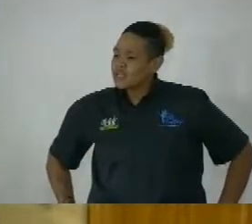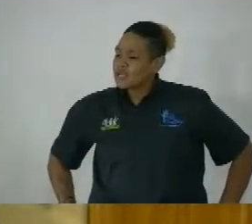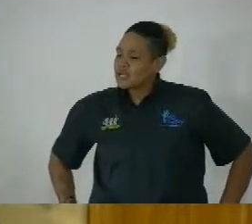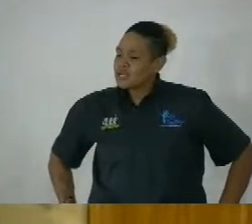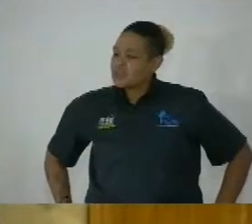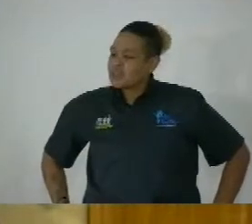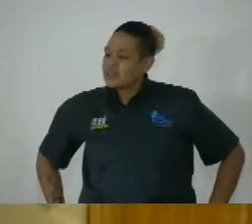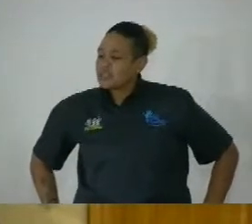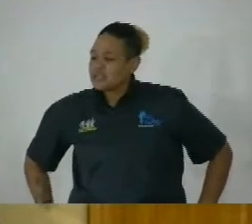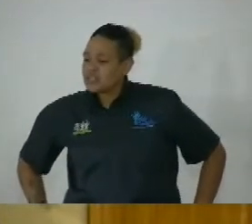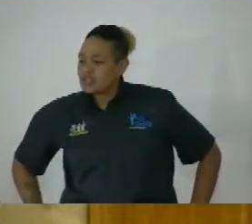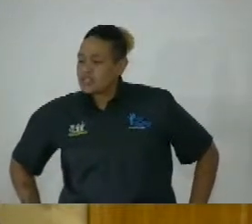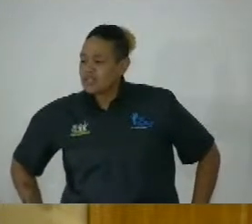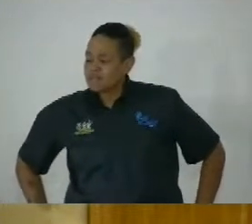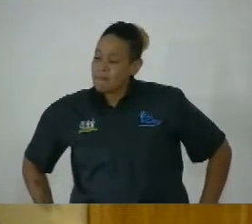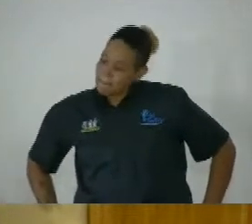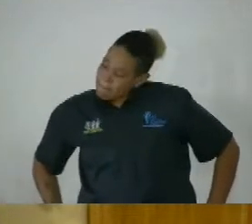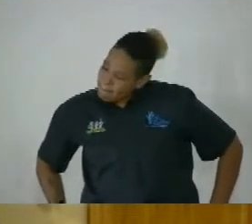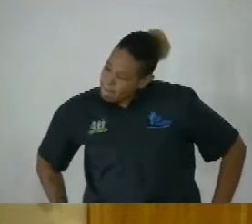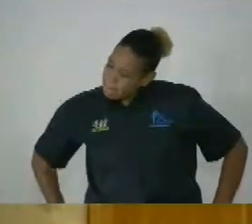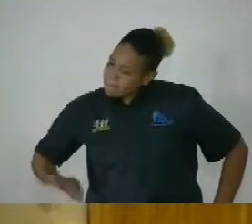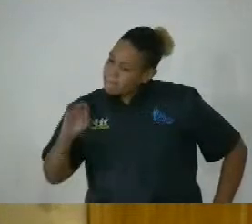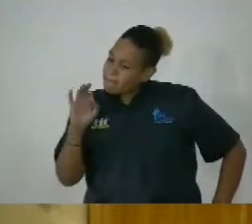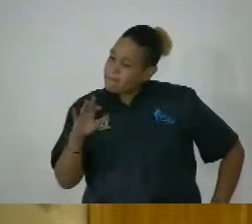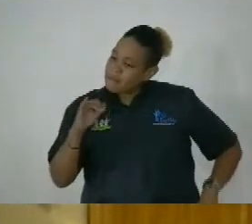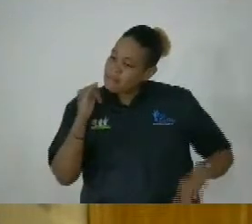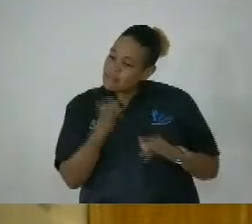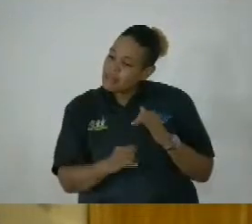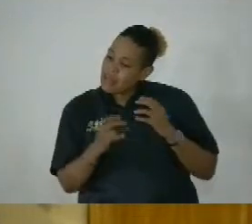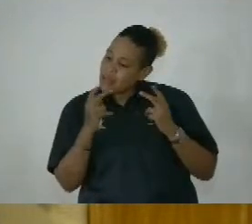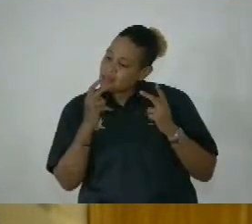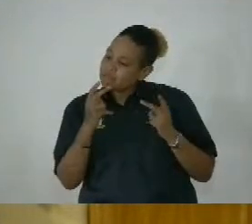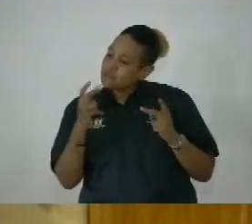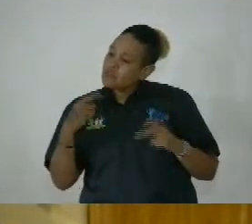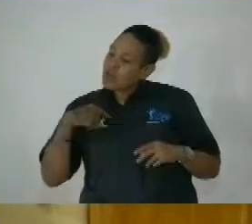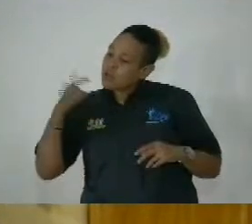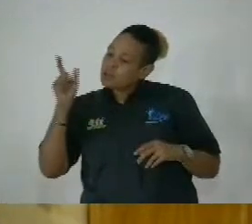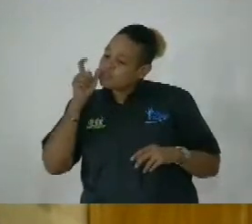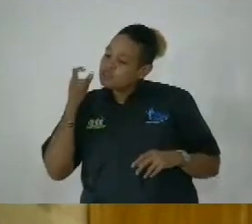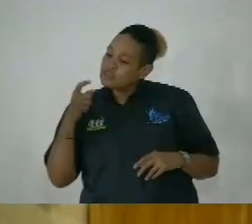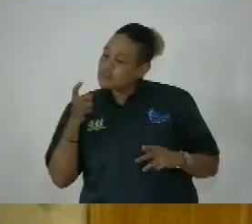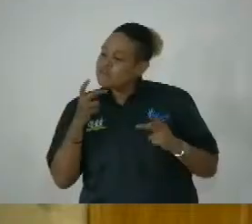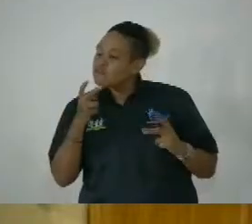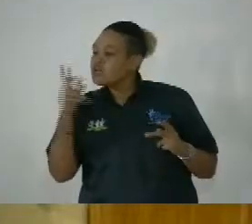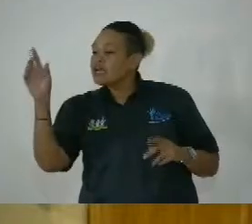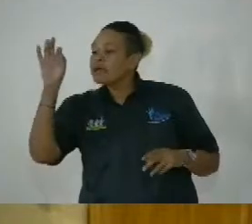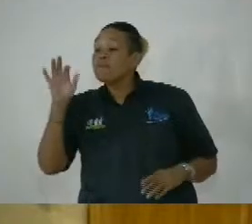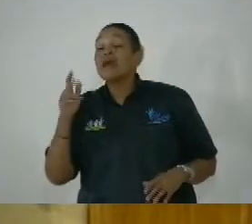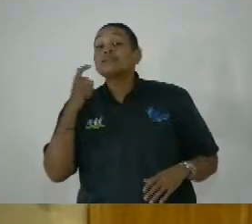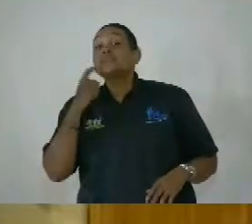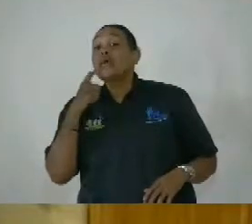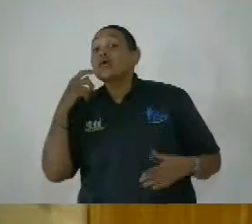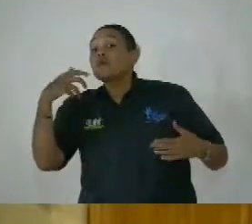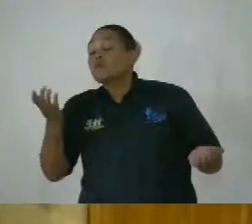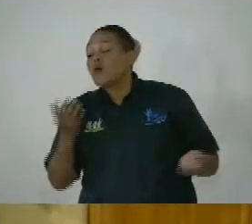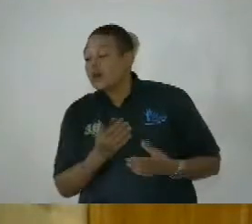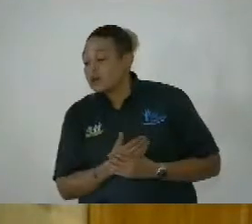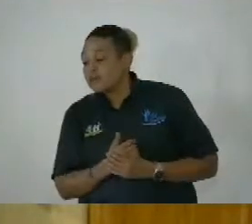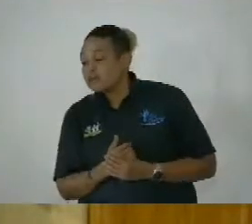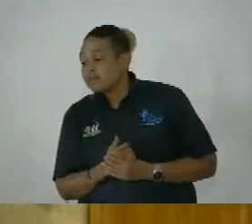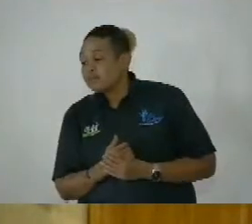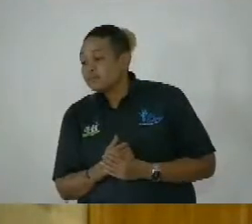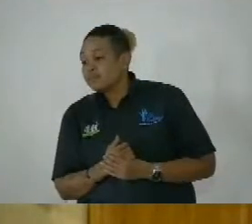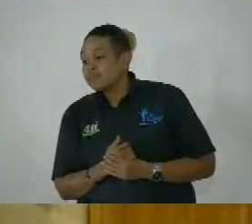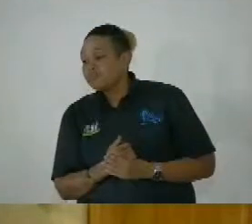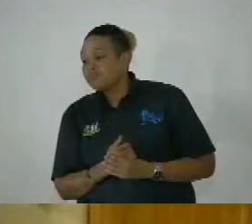the pastor at the last funeral I went to, and I don't go to funerals of that sort very often, but she was very keen to say, a good